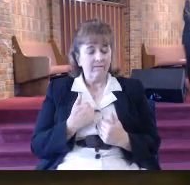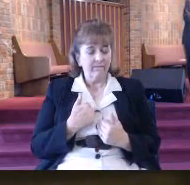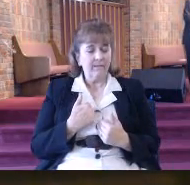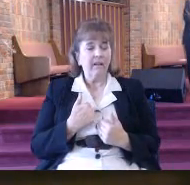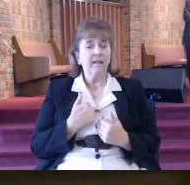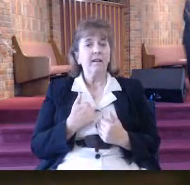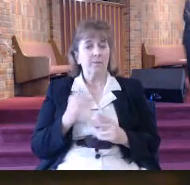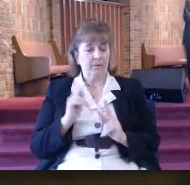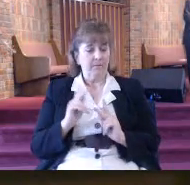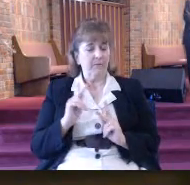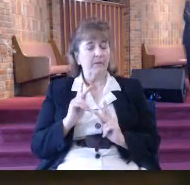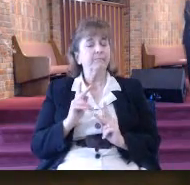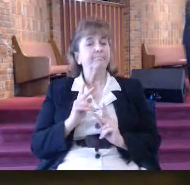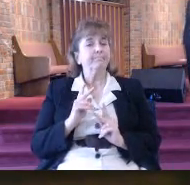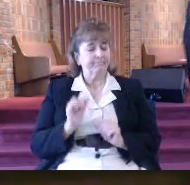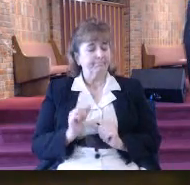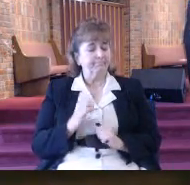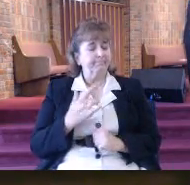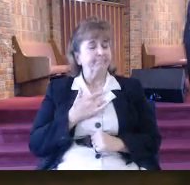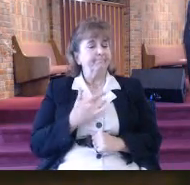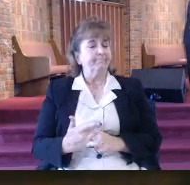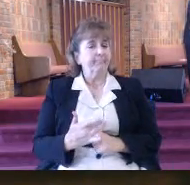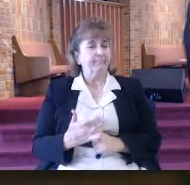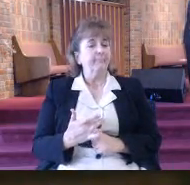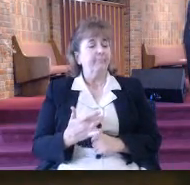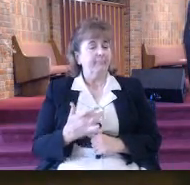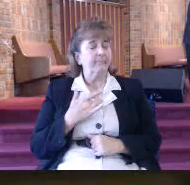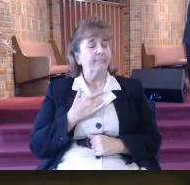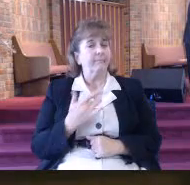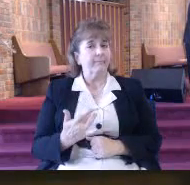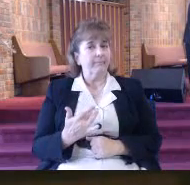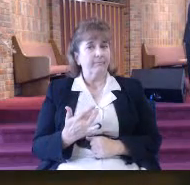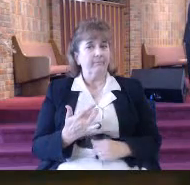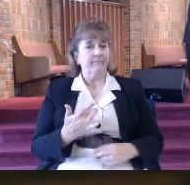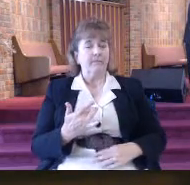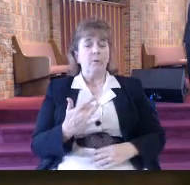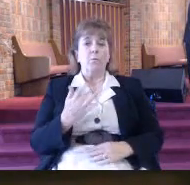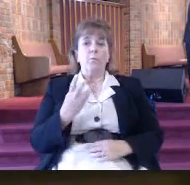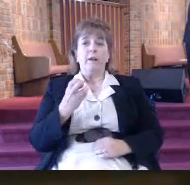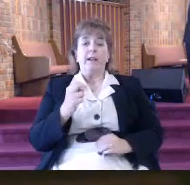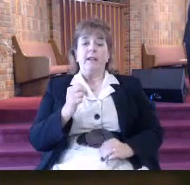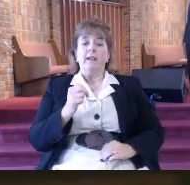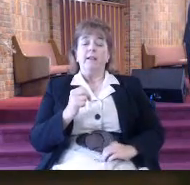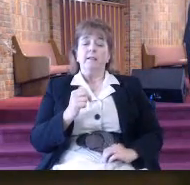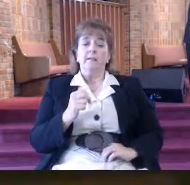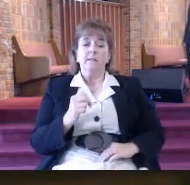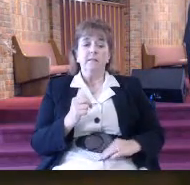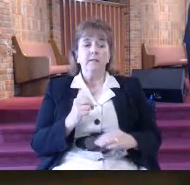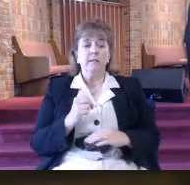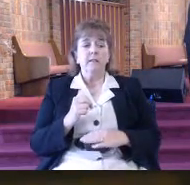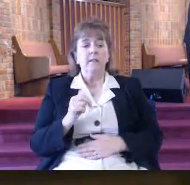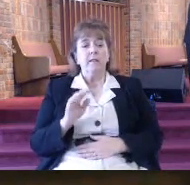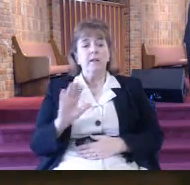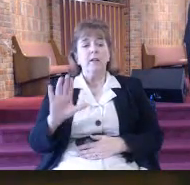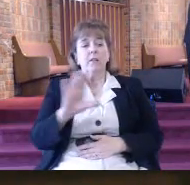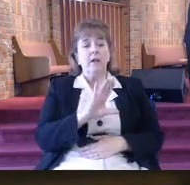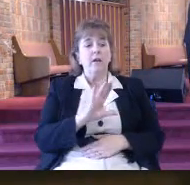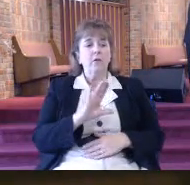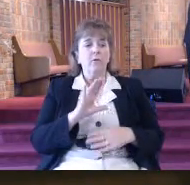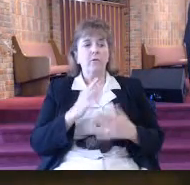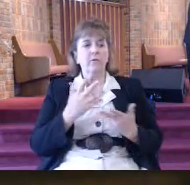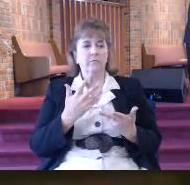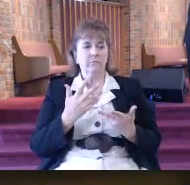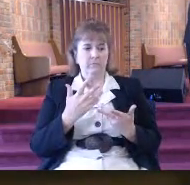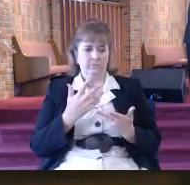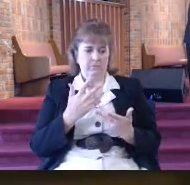of people to change the nature of their personality